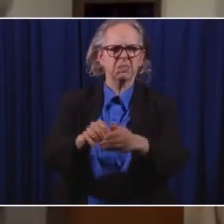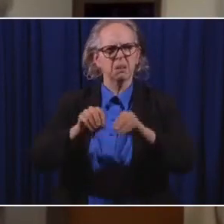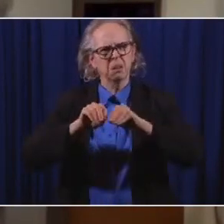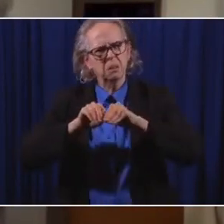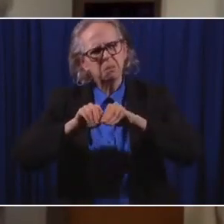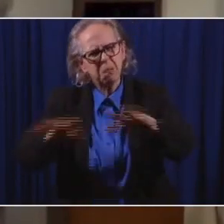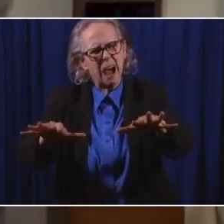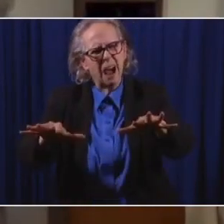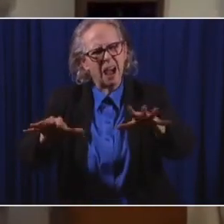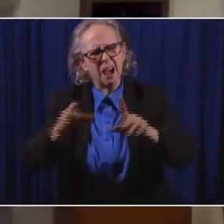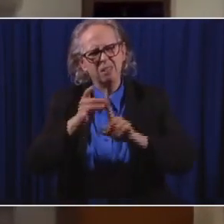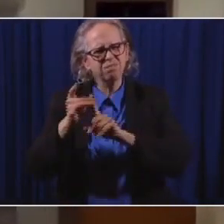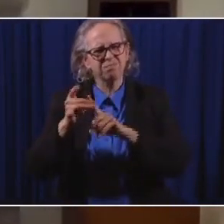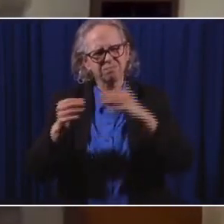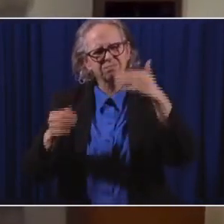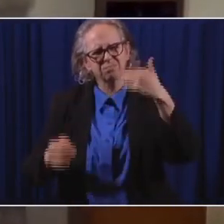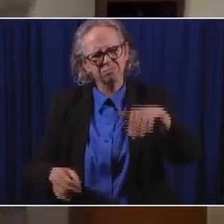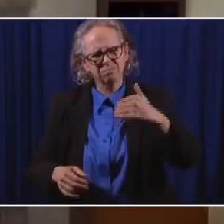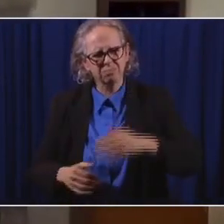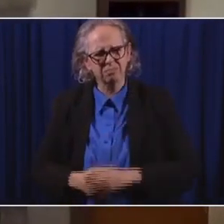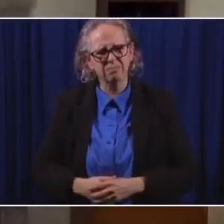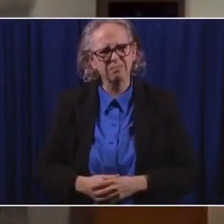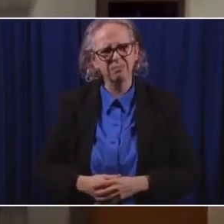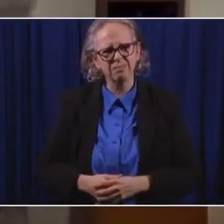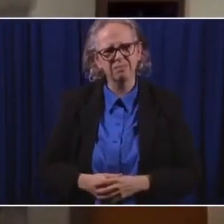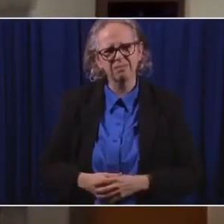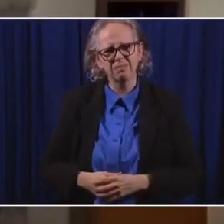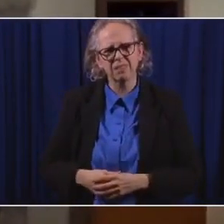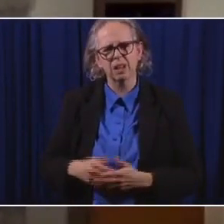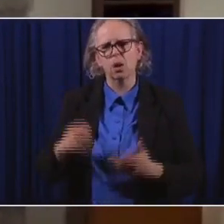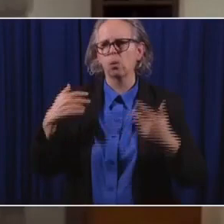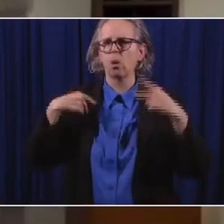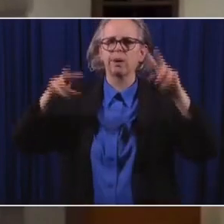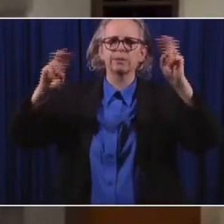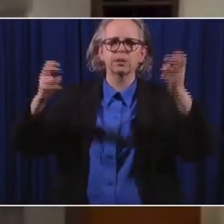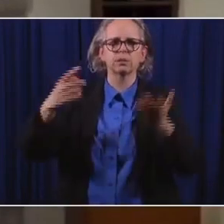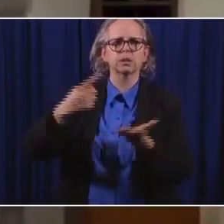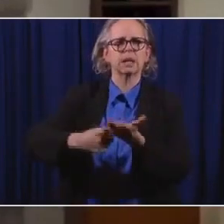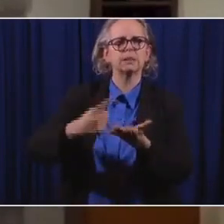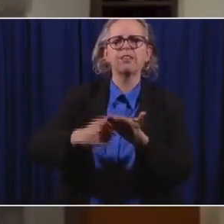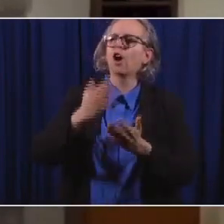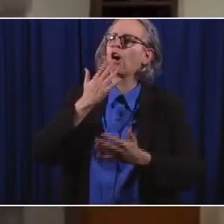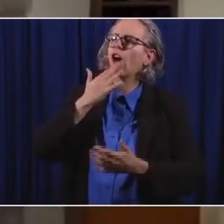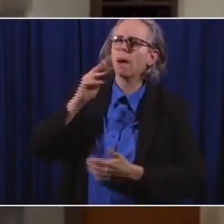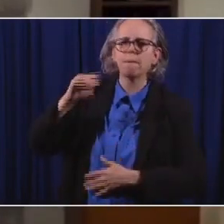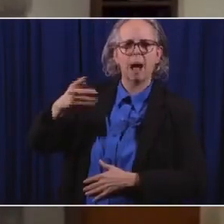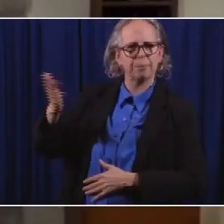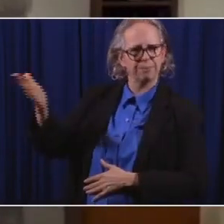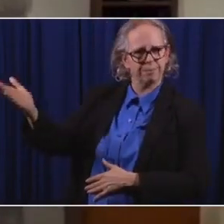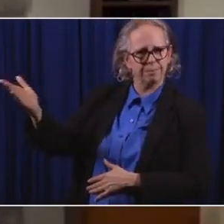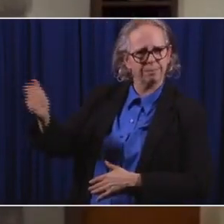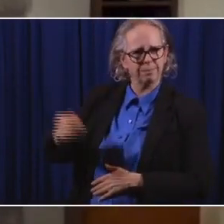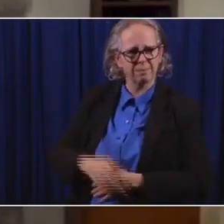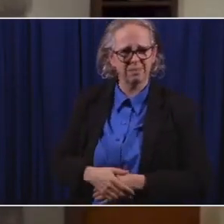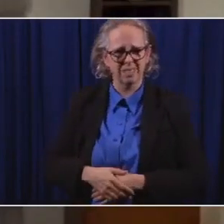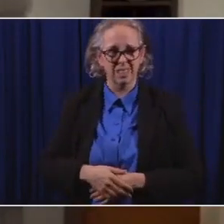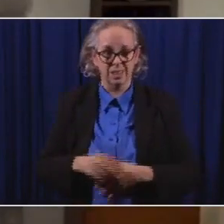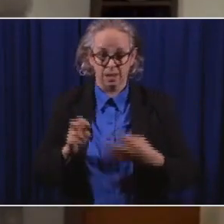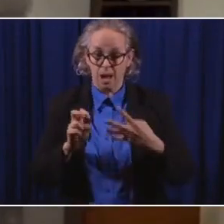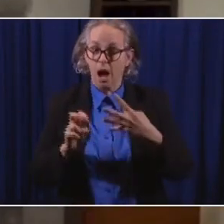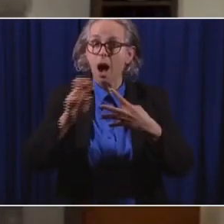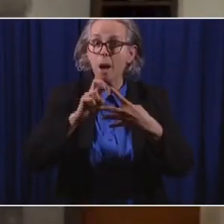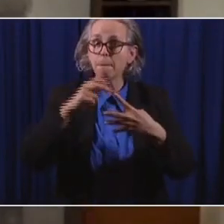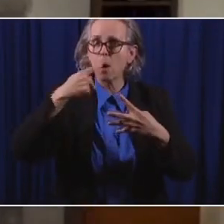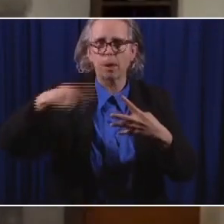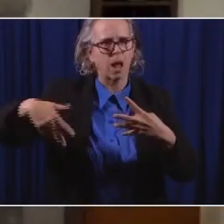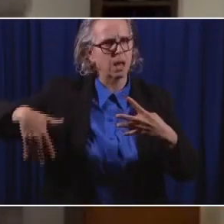system. We are seeing no counties go purple. That is the one bright spot, and I'll talk